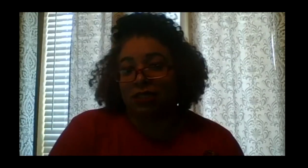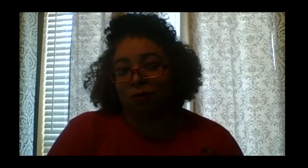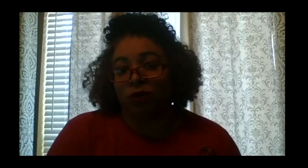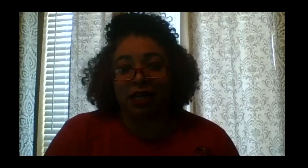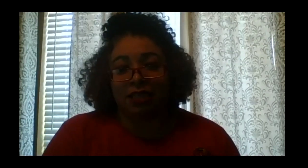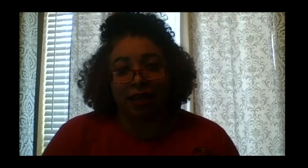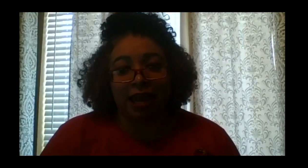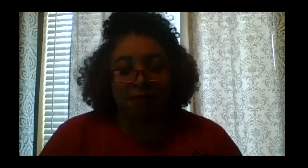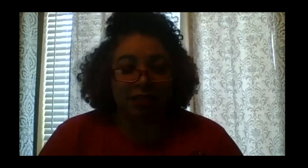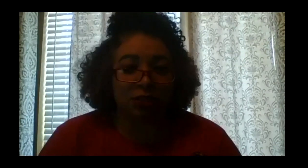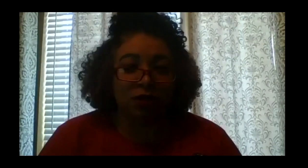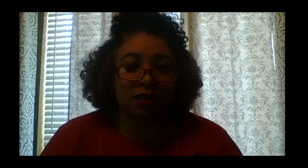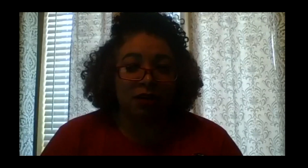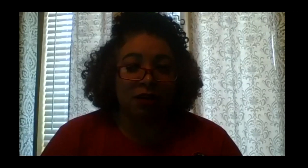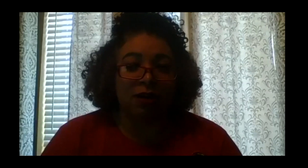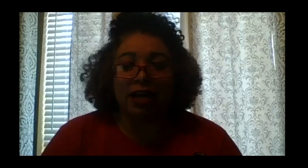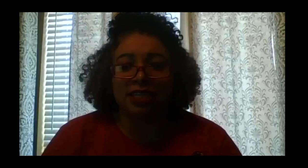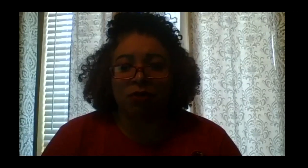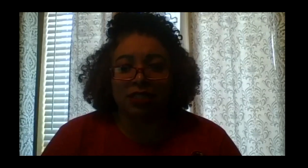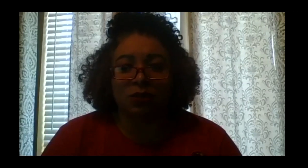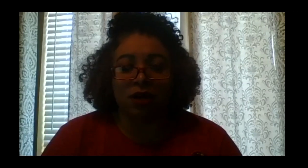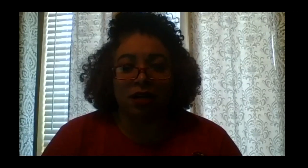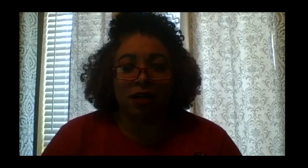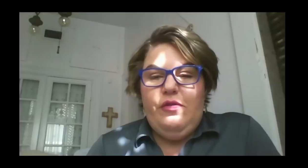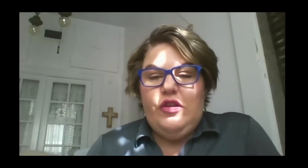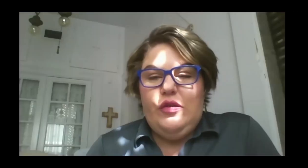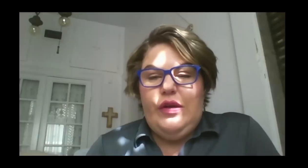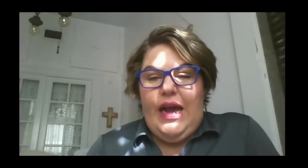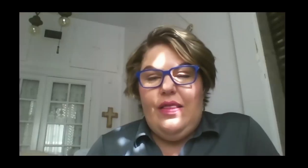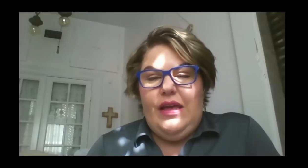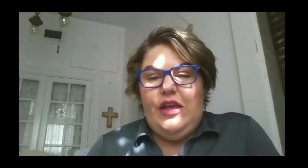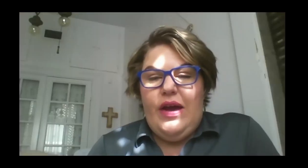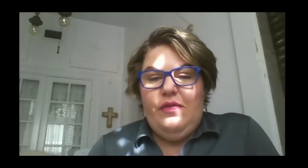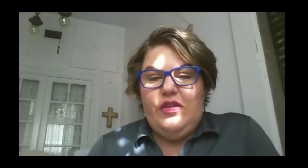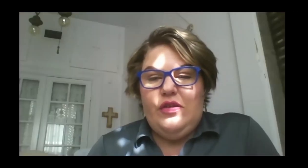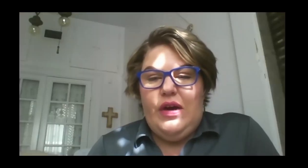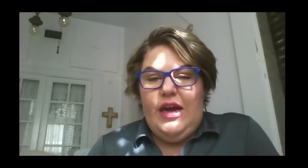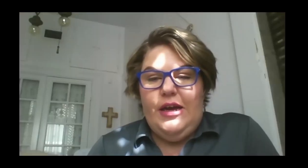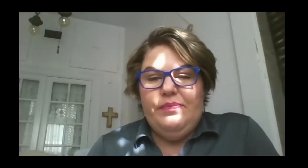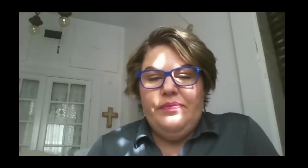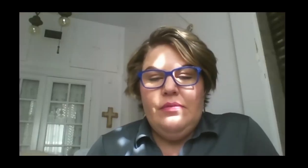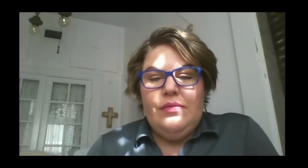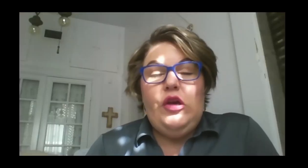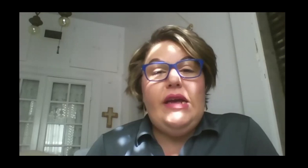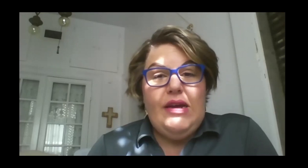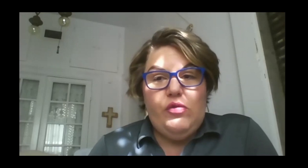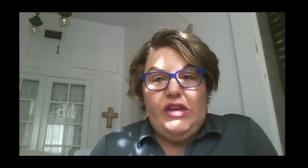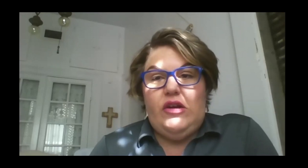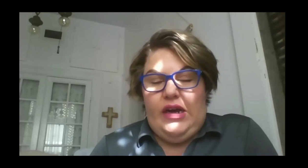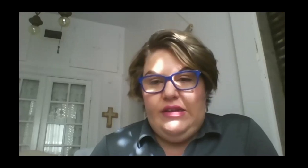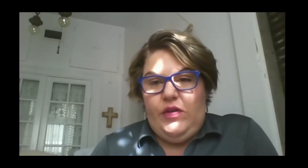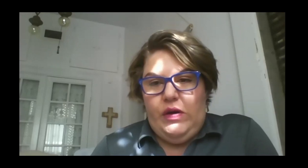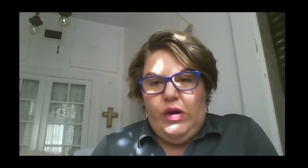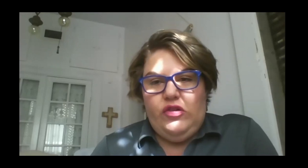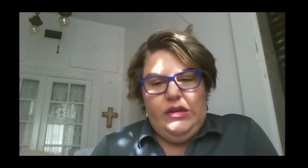like once they realize that they have that student? Or how does that process work? You have to, You guys have to reach out